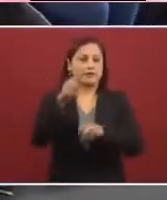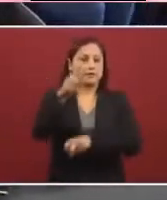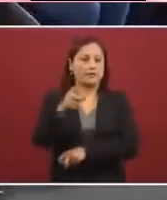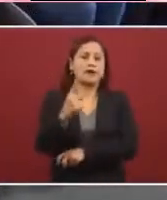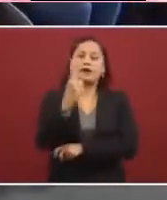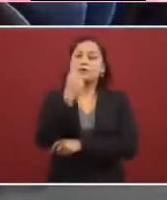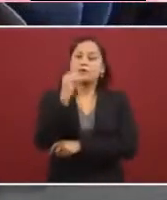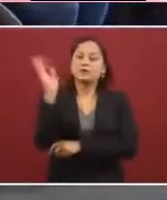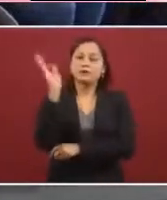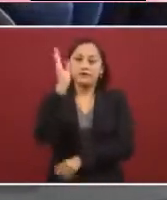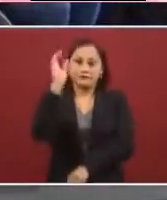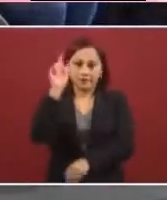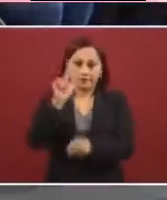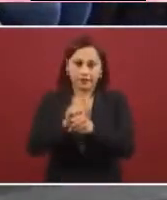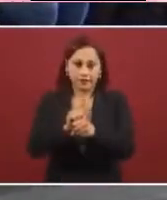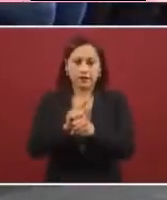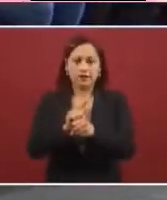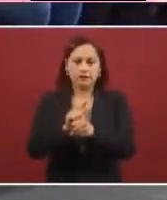Regarding the federal police,